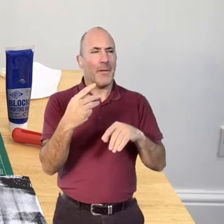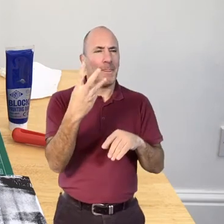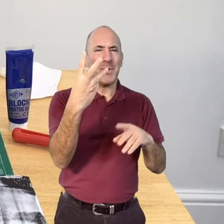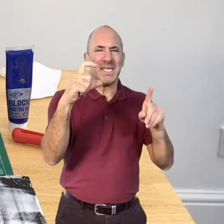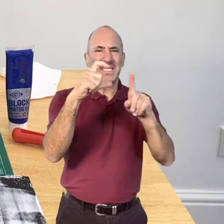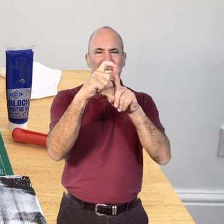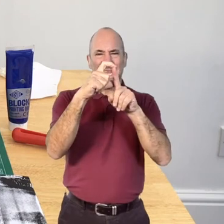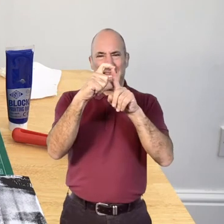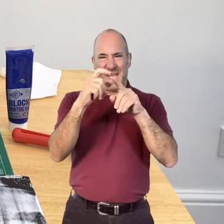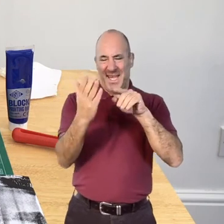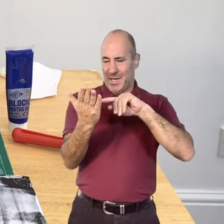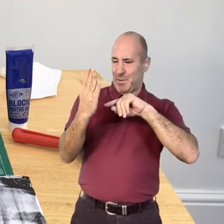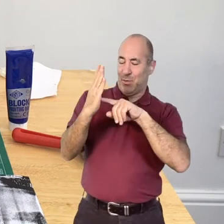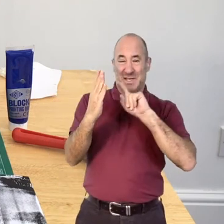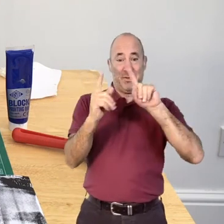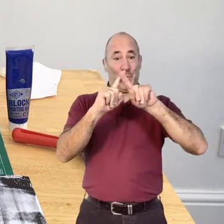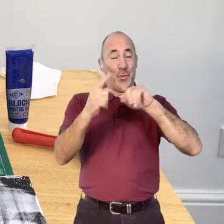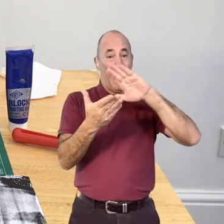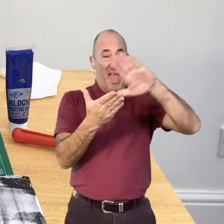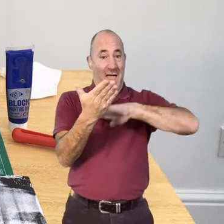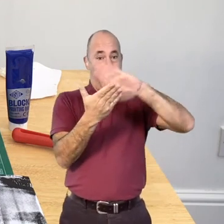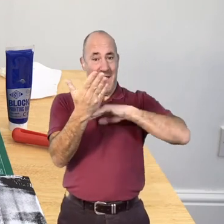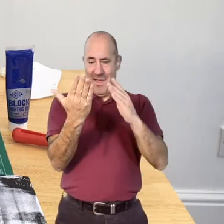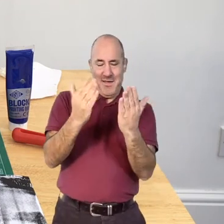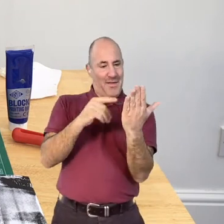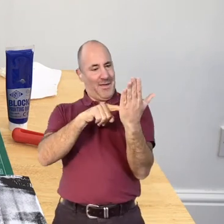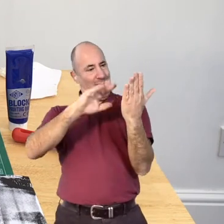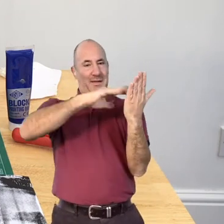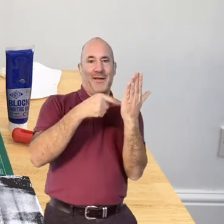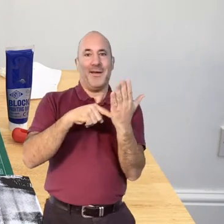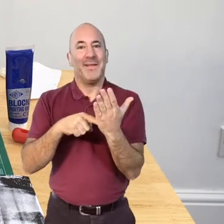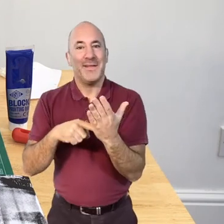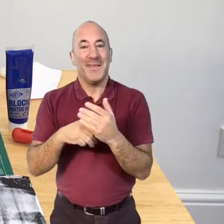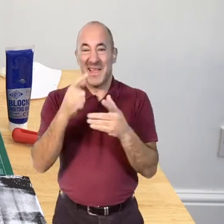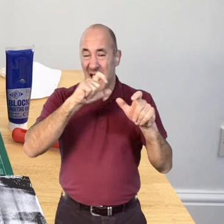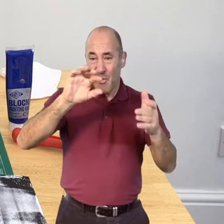because you get lots of layers. And you can just keep doing this. You can keep continuously layering.